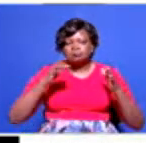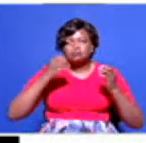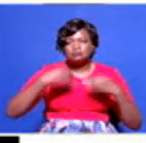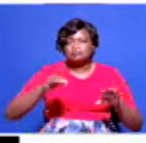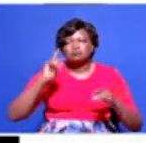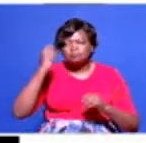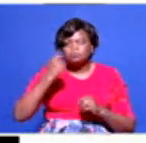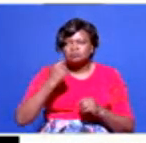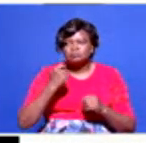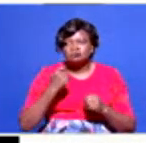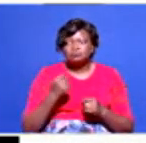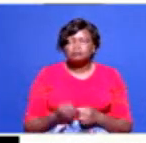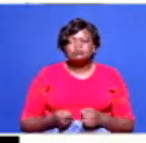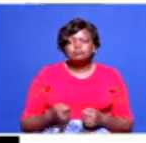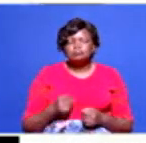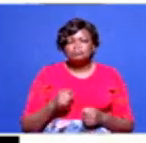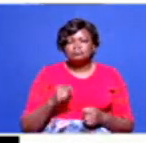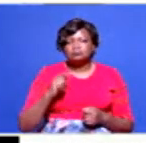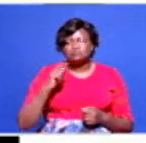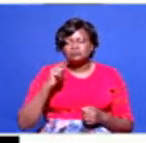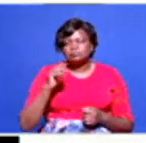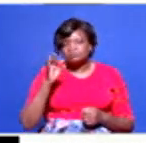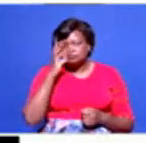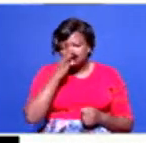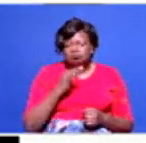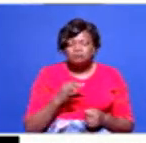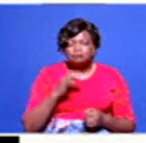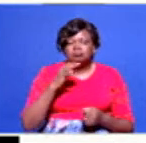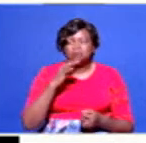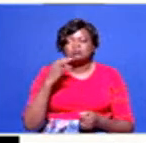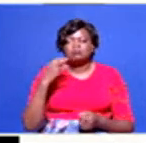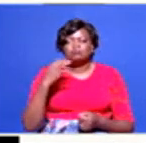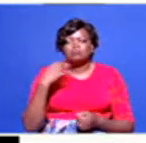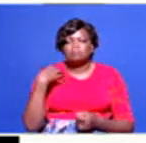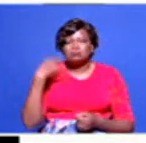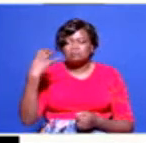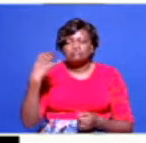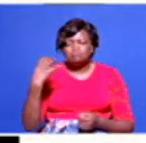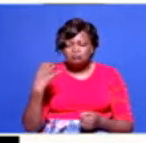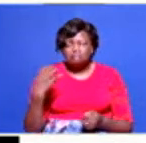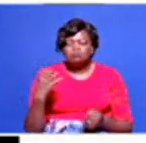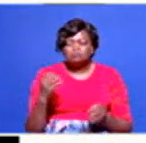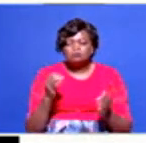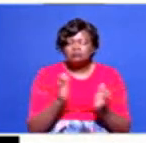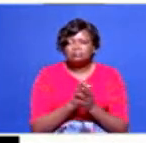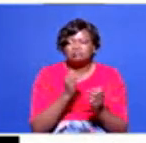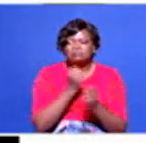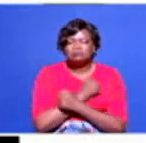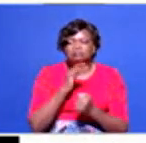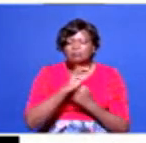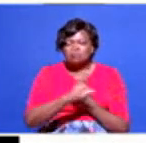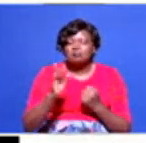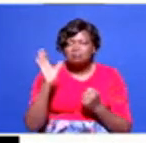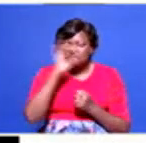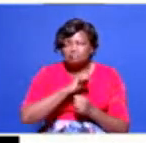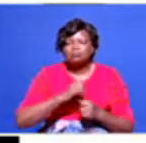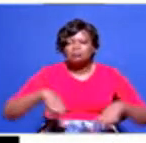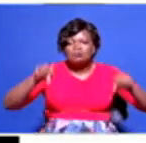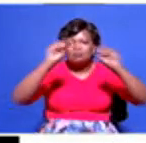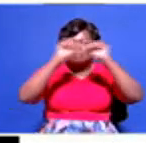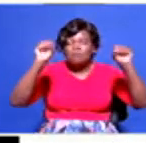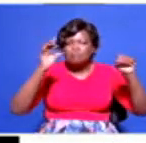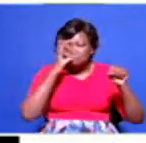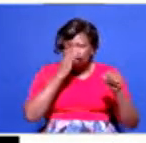You are forever a champion and patriot. We will miss you, President Mwai Kibaki. Rest